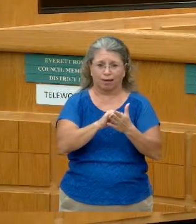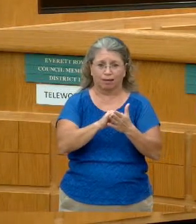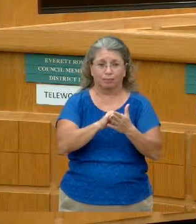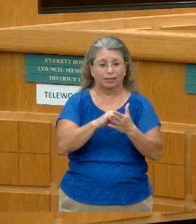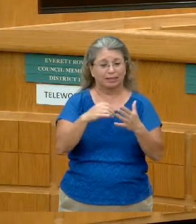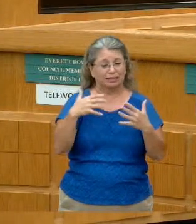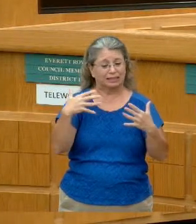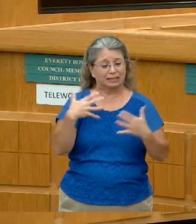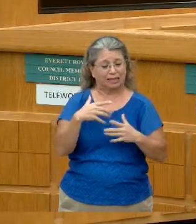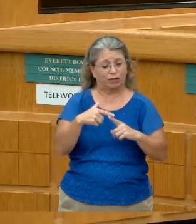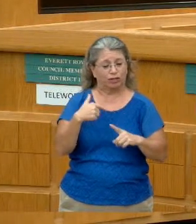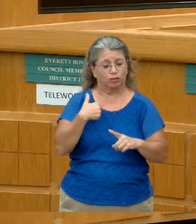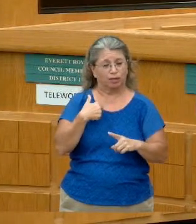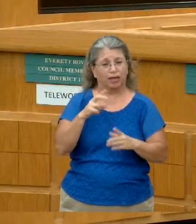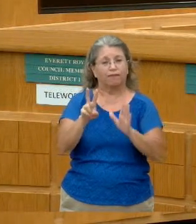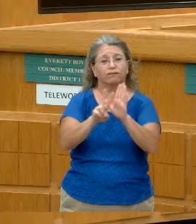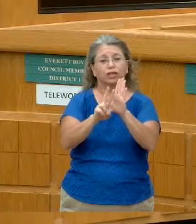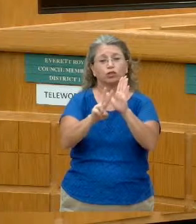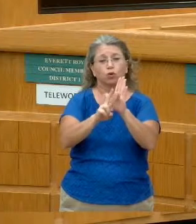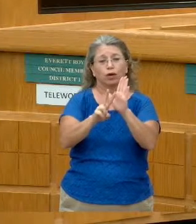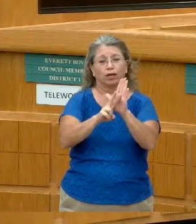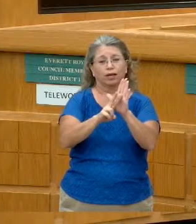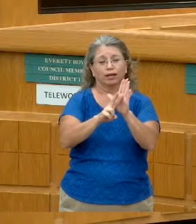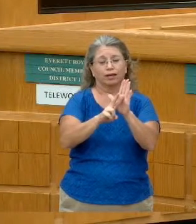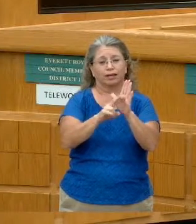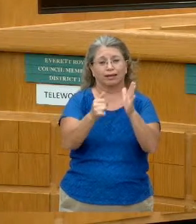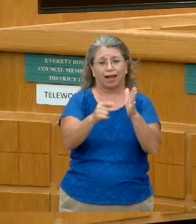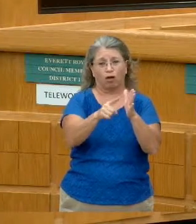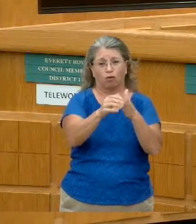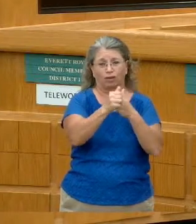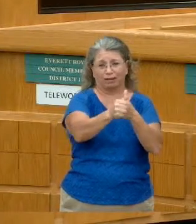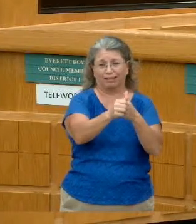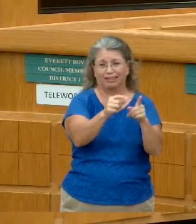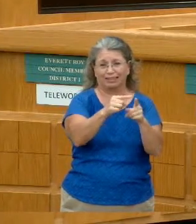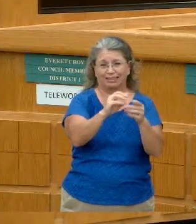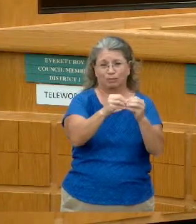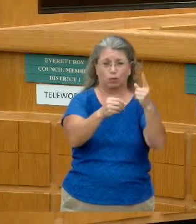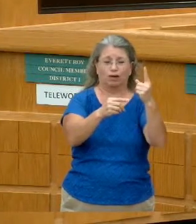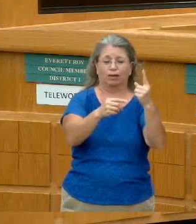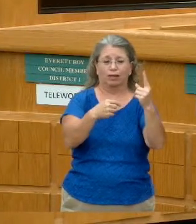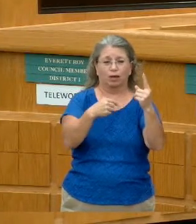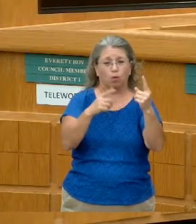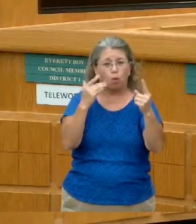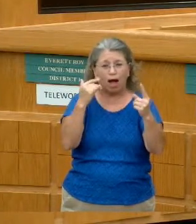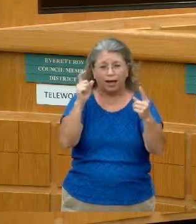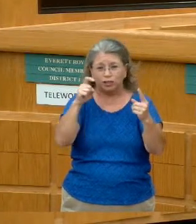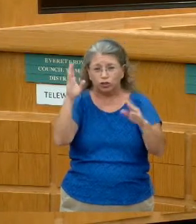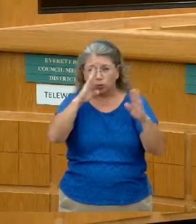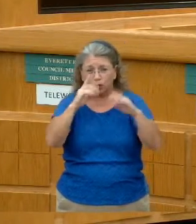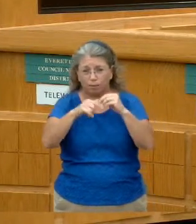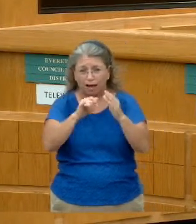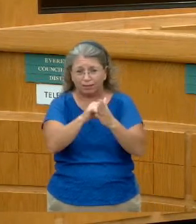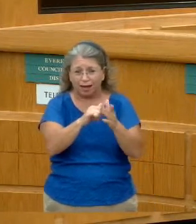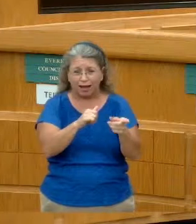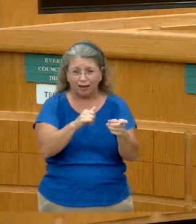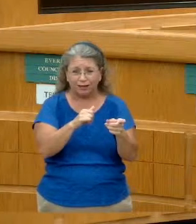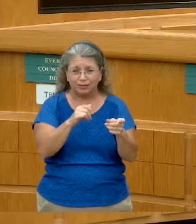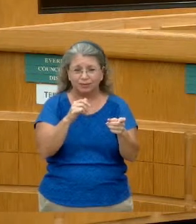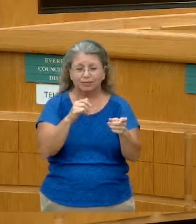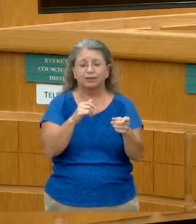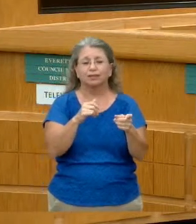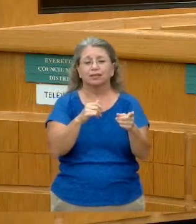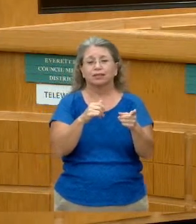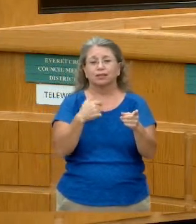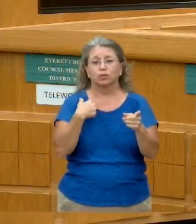Victoria, which is leading the way, and the reason you should care about that, and we should all worry about our brothers and sisters up there, is because